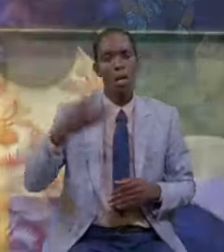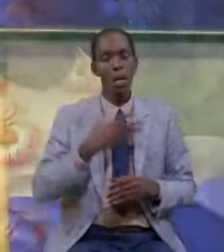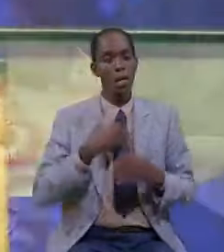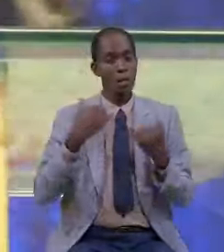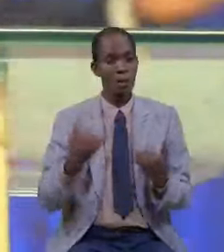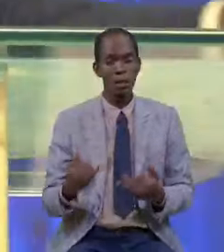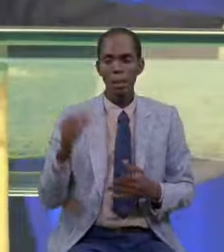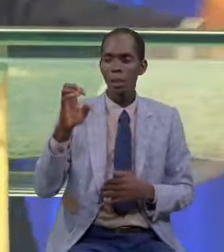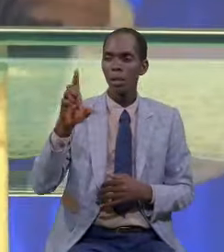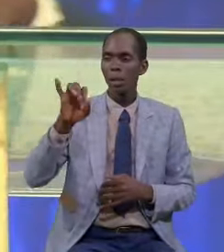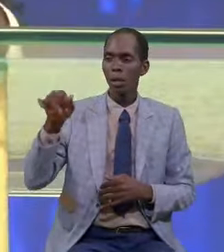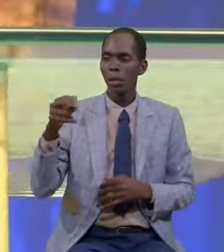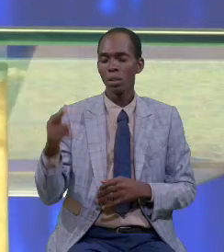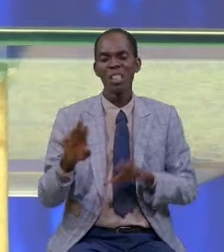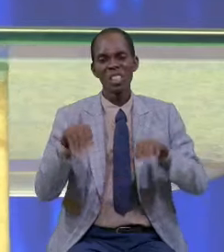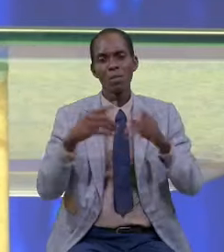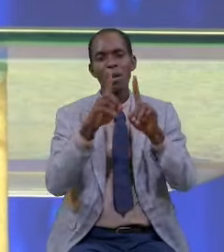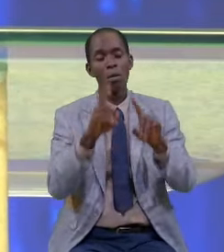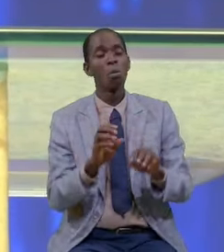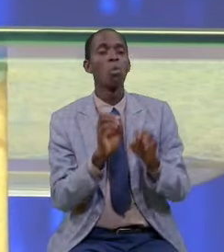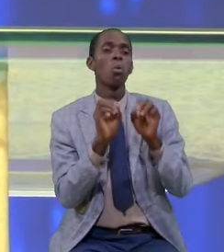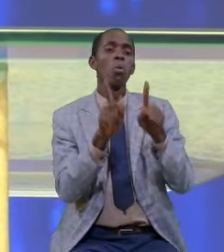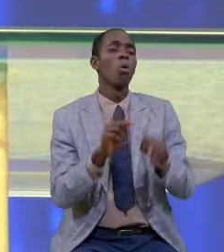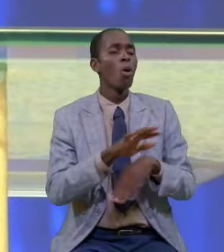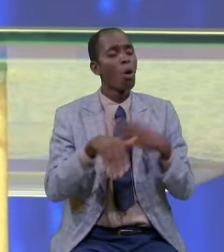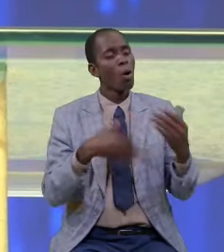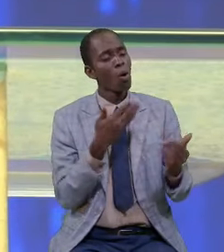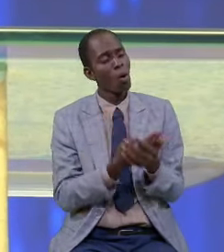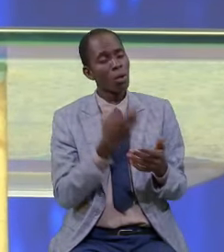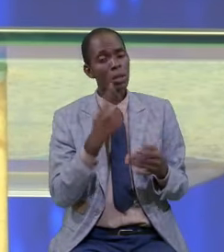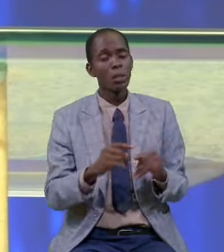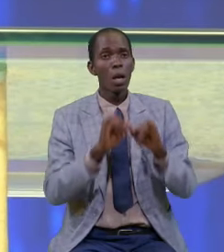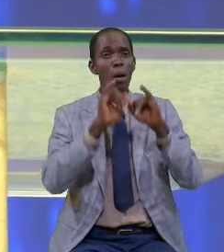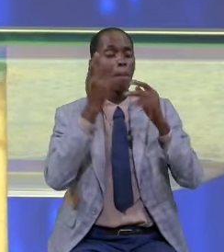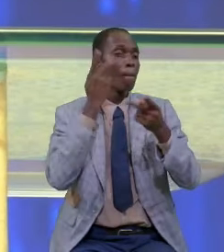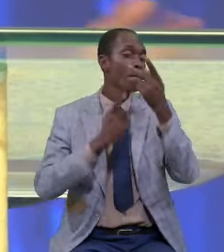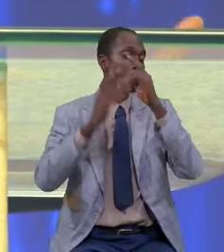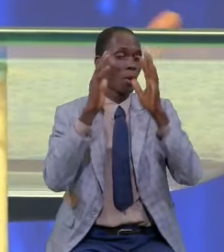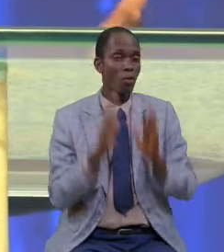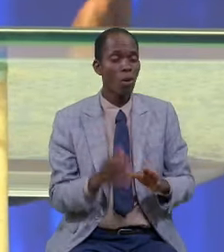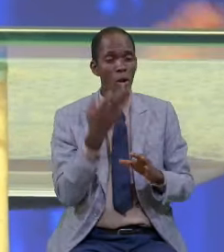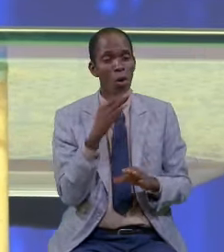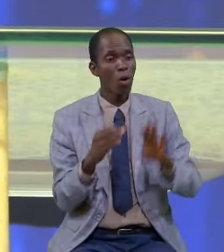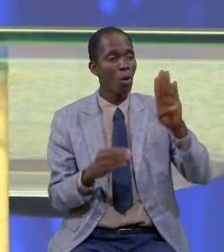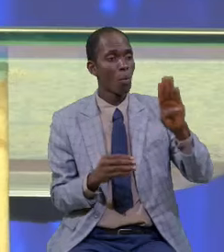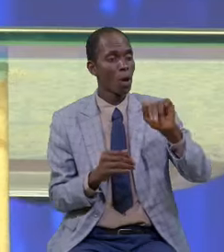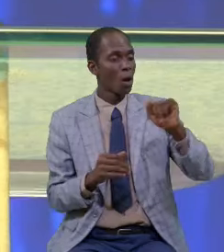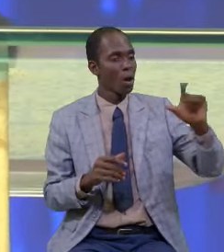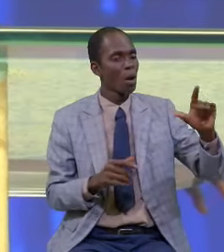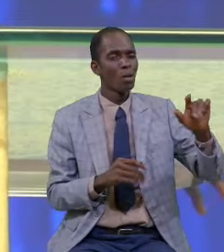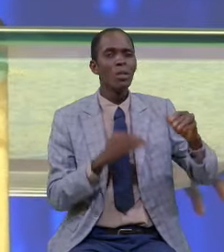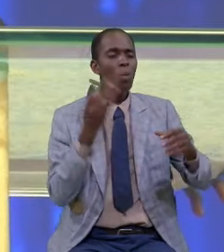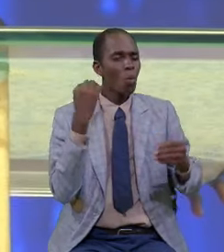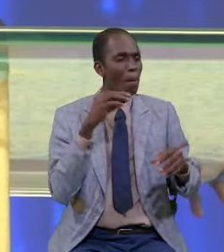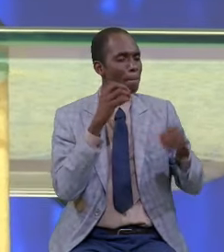test. Okay, all these prophets of Baal come to one side. And they were in their hundreds. And Elijah was just